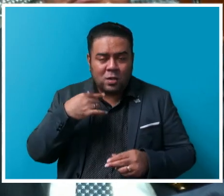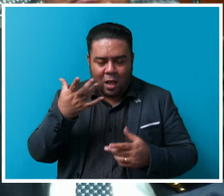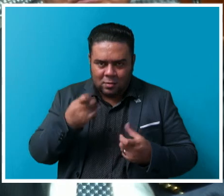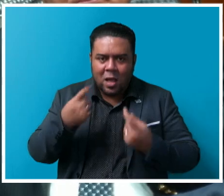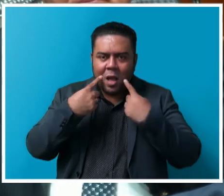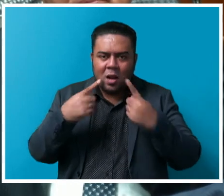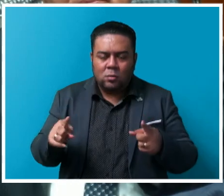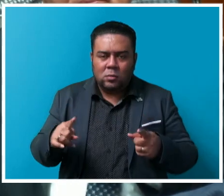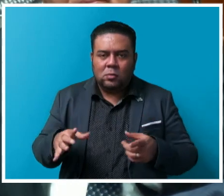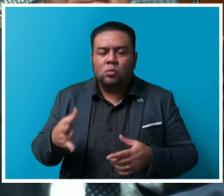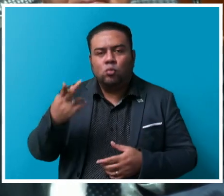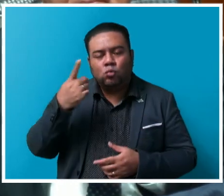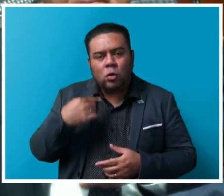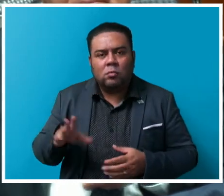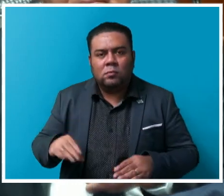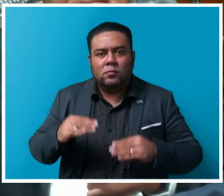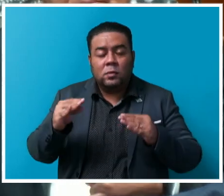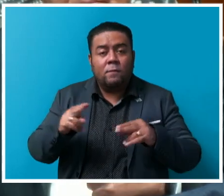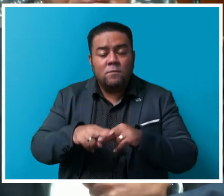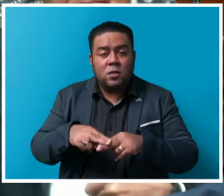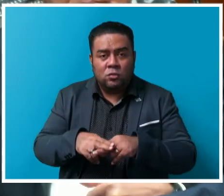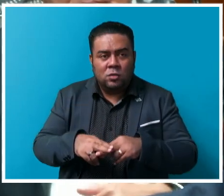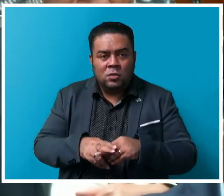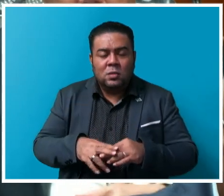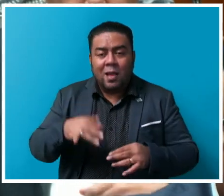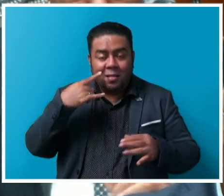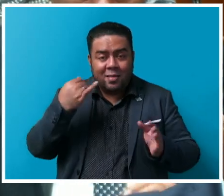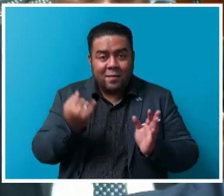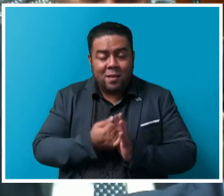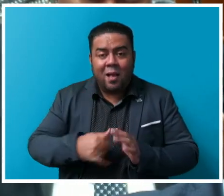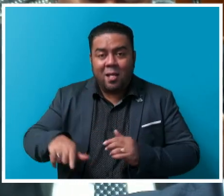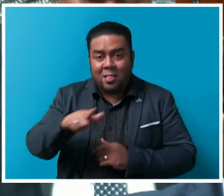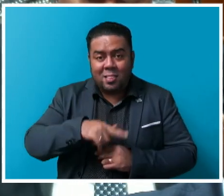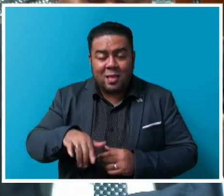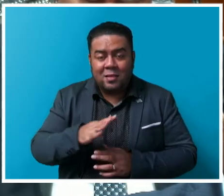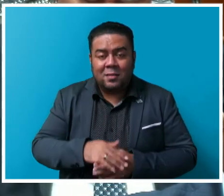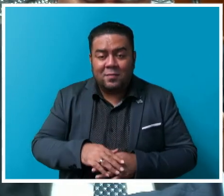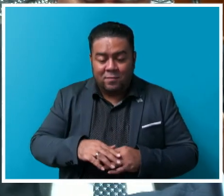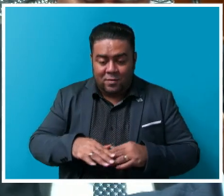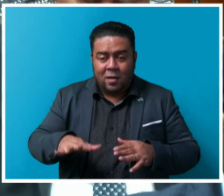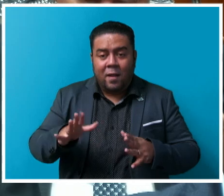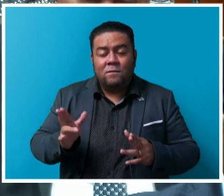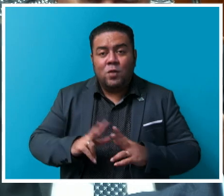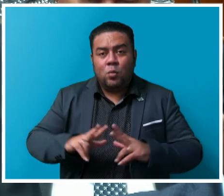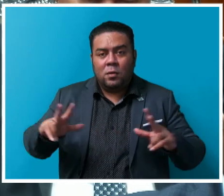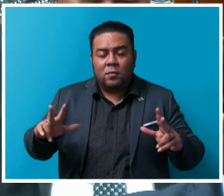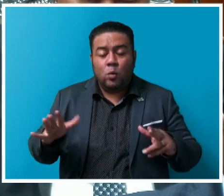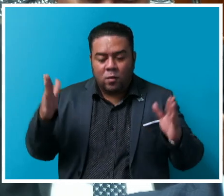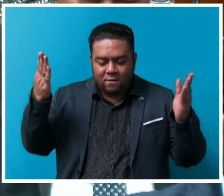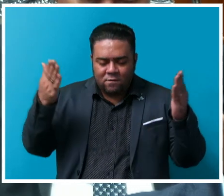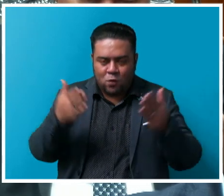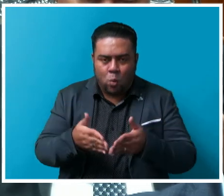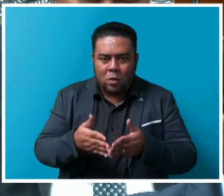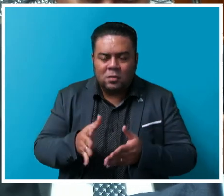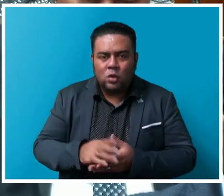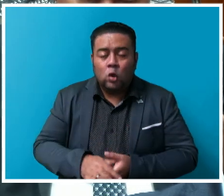its intent to invest in Fiji, identifying land in Viti Levu and Manoa Kamikamica. They will focus on